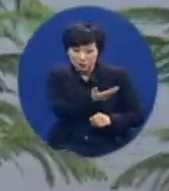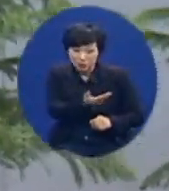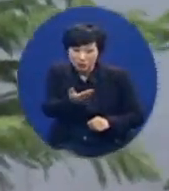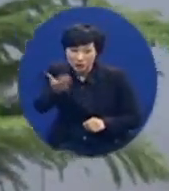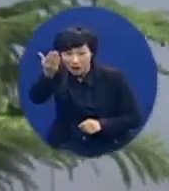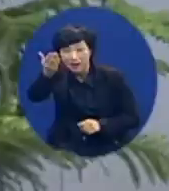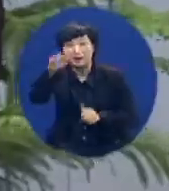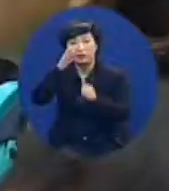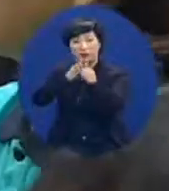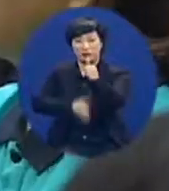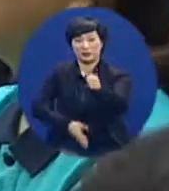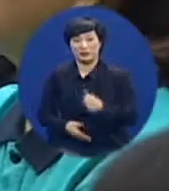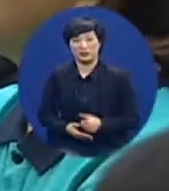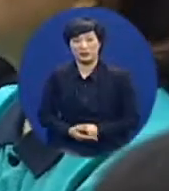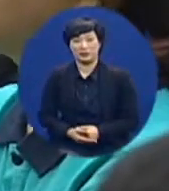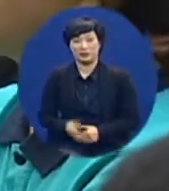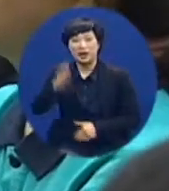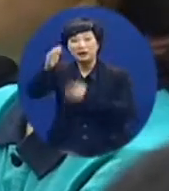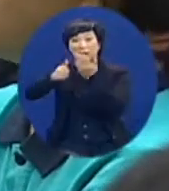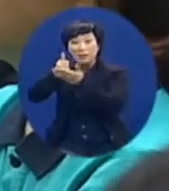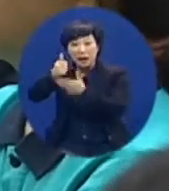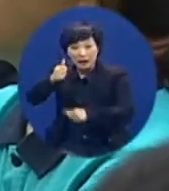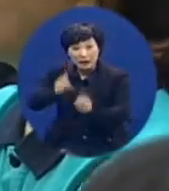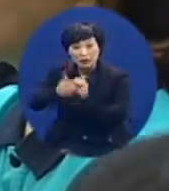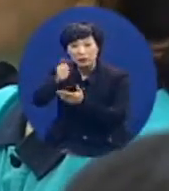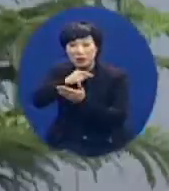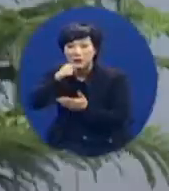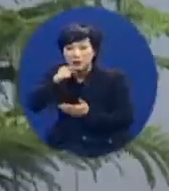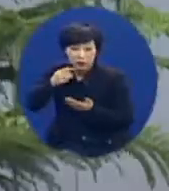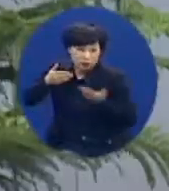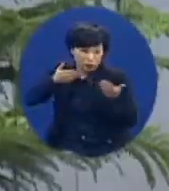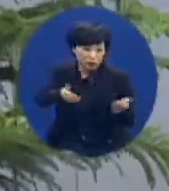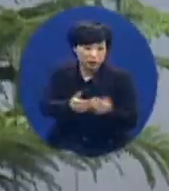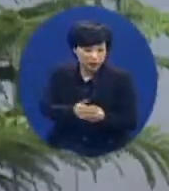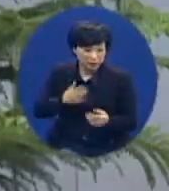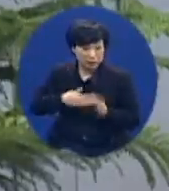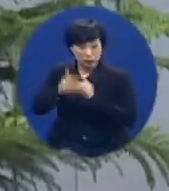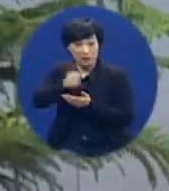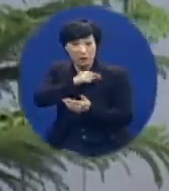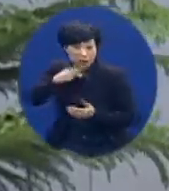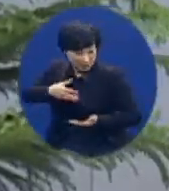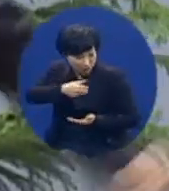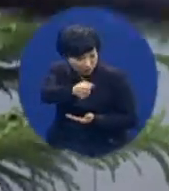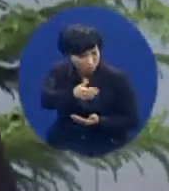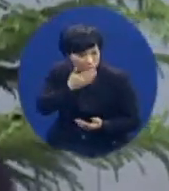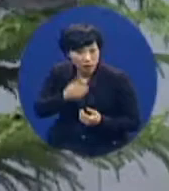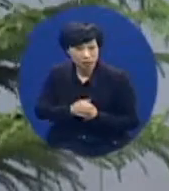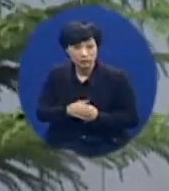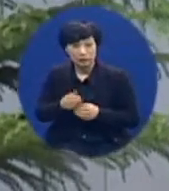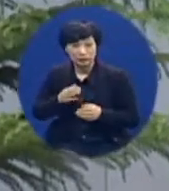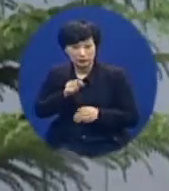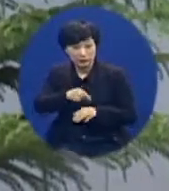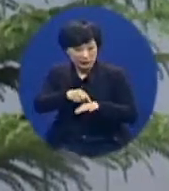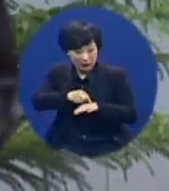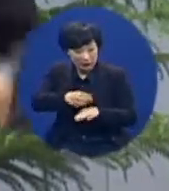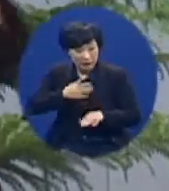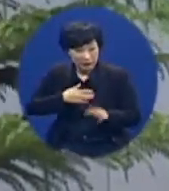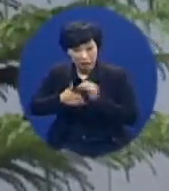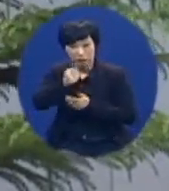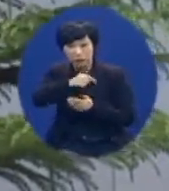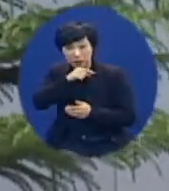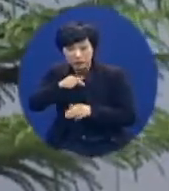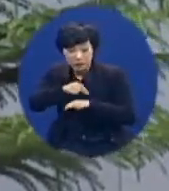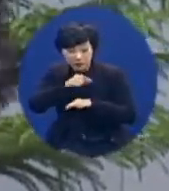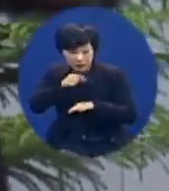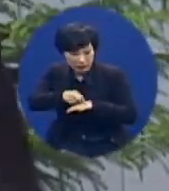blood, eat my flesh. You stay in me and I will stay in you. Then you will be redeemed